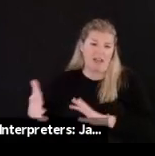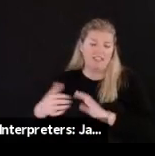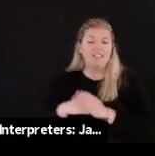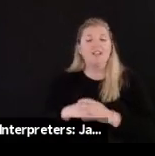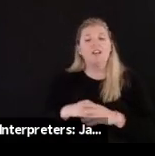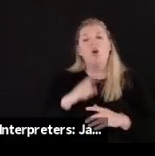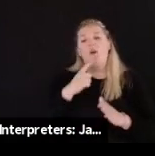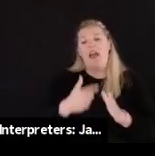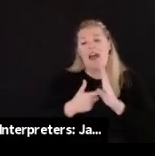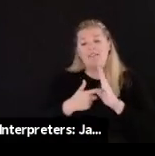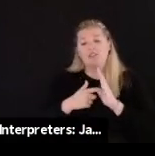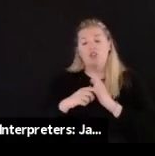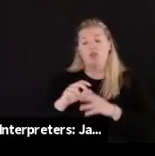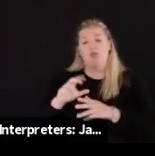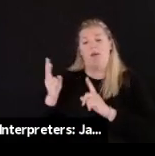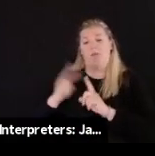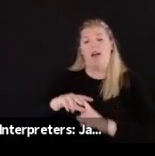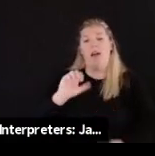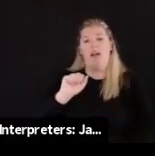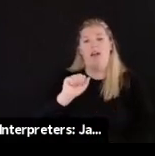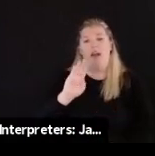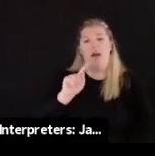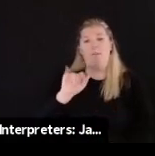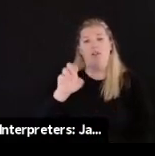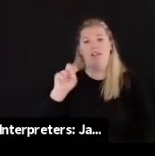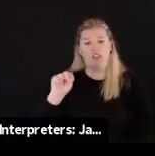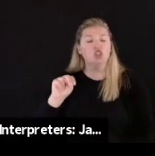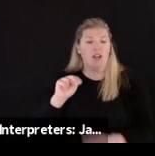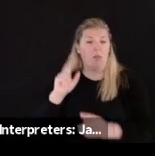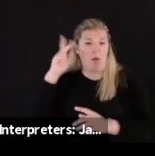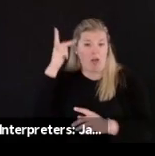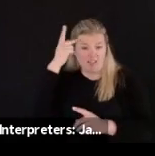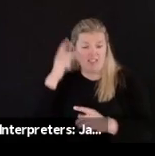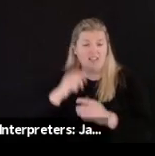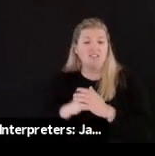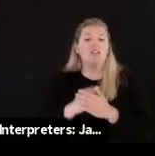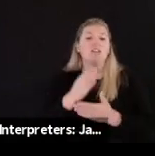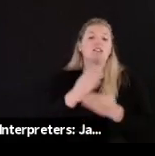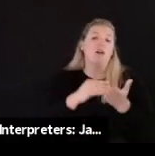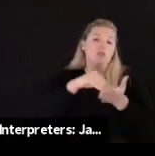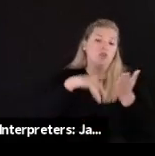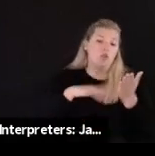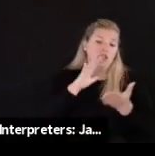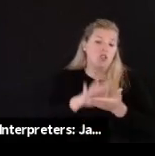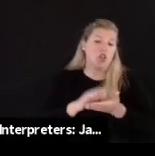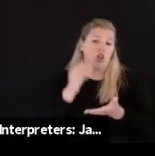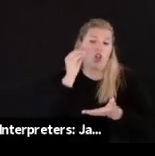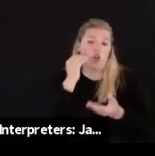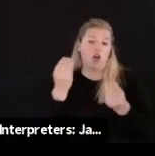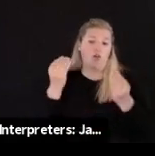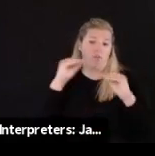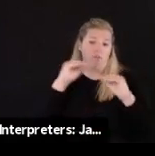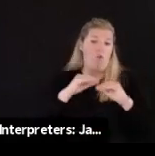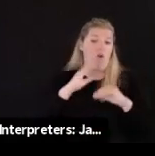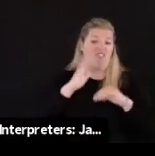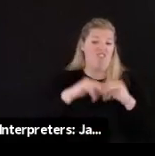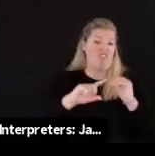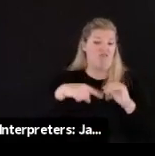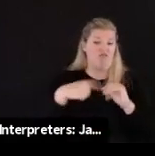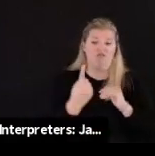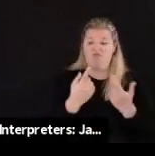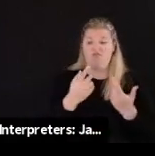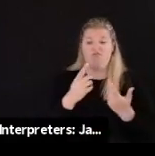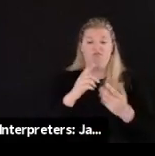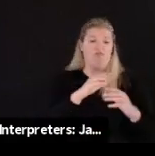to education. Schools are operating more and more like prisons instead of places for nurturing growth and autonomy. Absolutely. So I am a